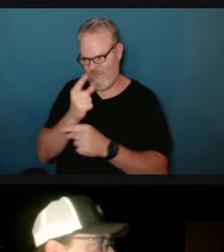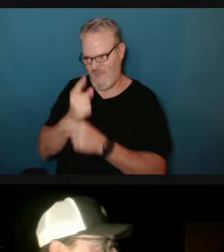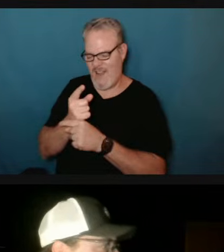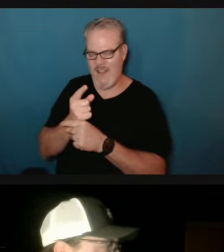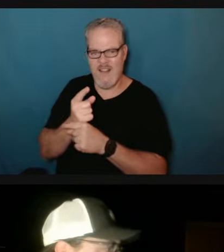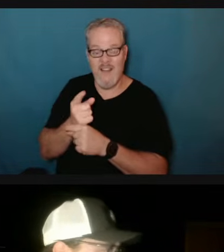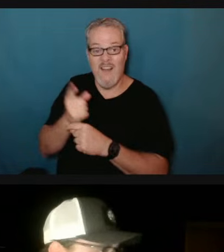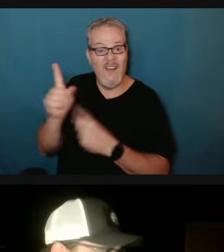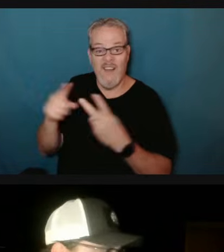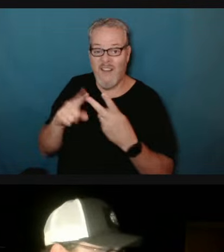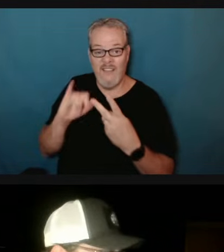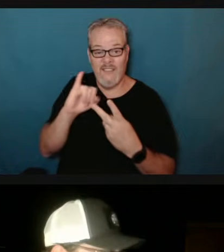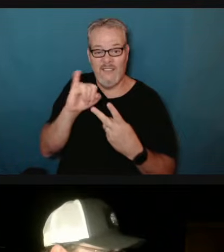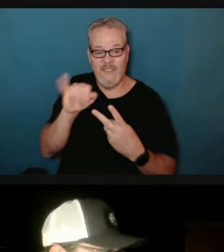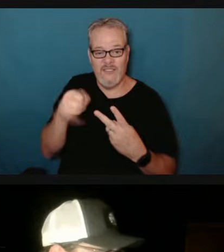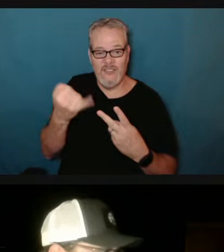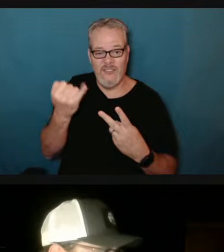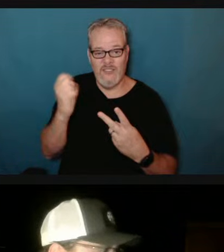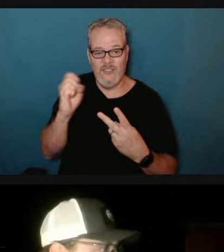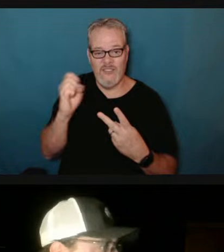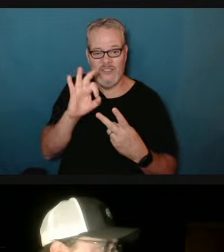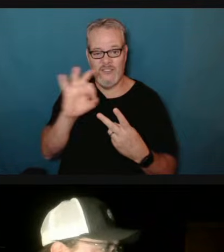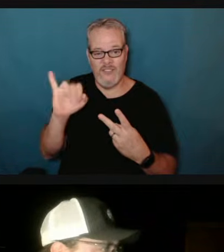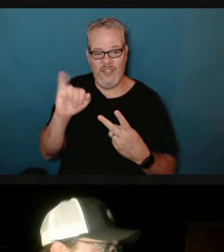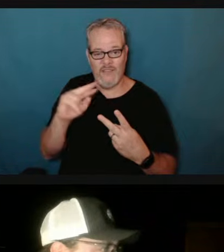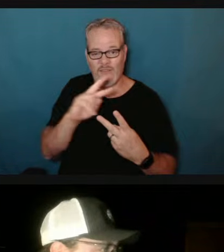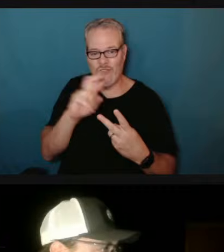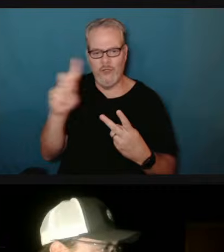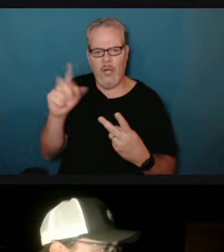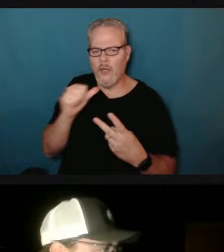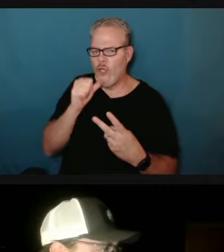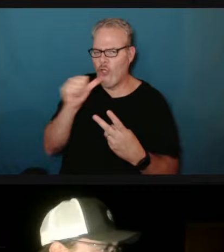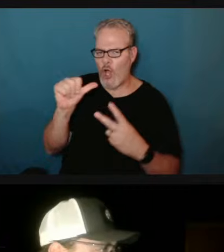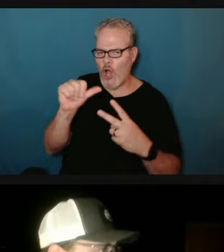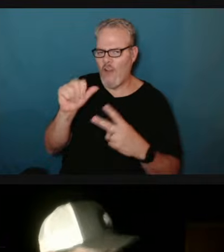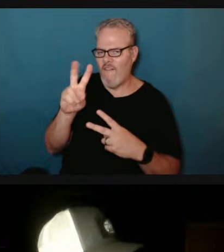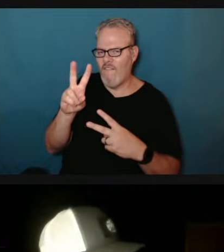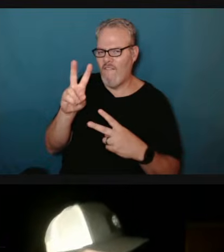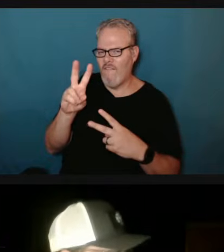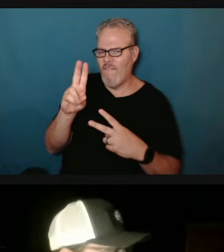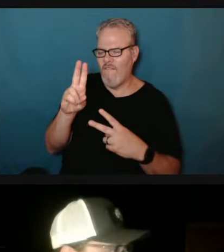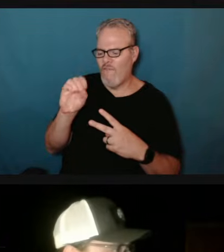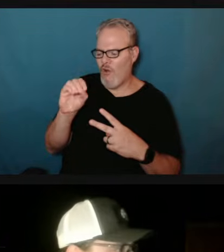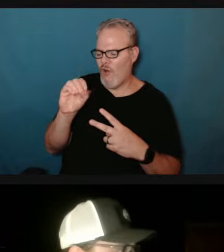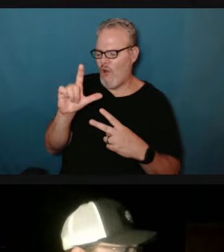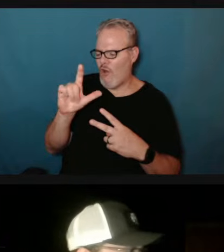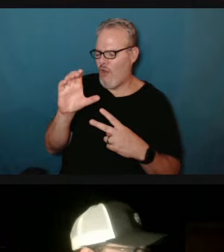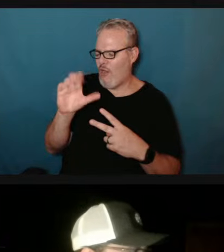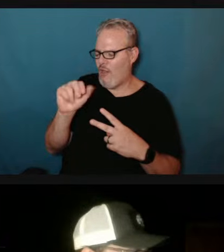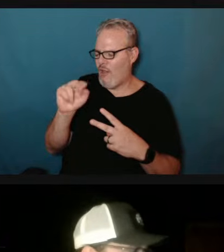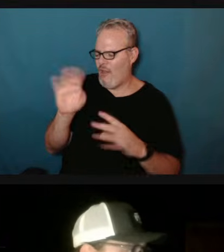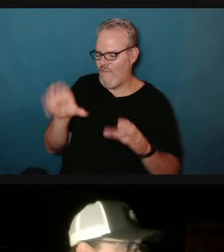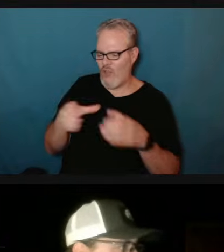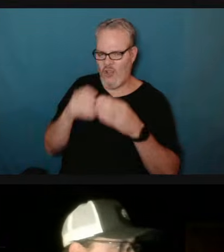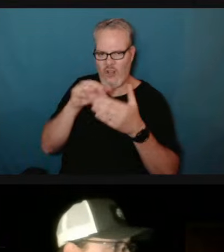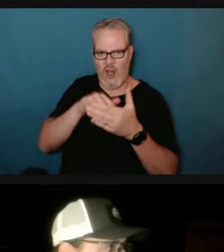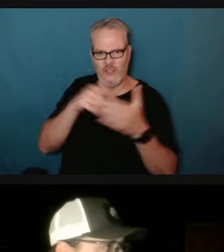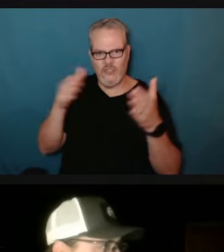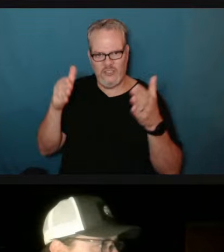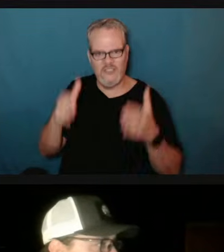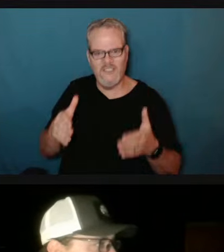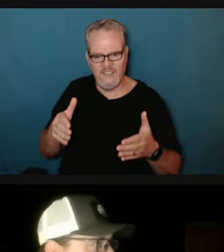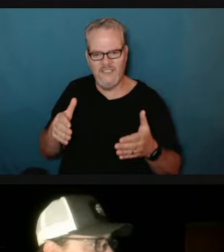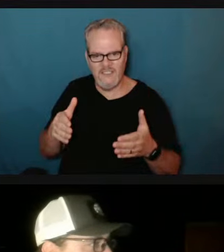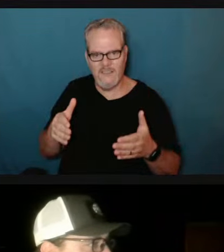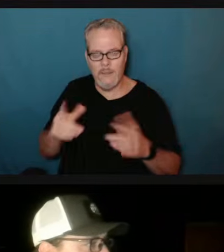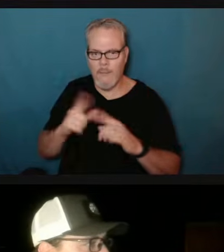Jeff Judd, we do not a volcanologist, but we know has had a significant hand in all these things back in the